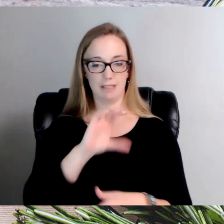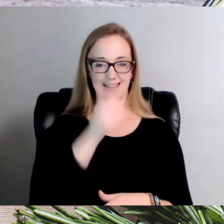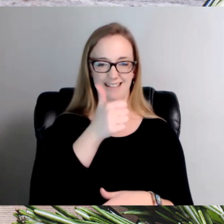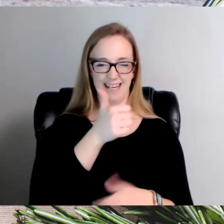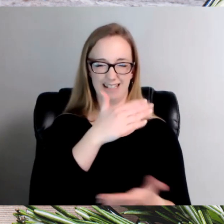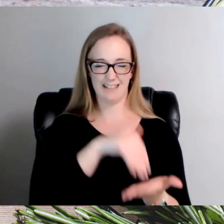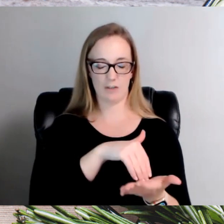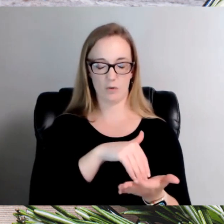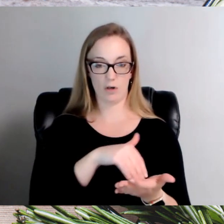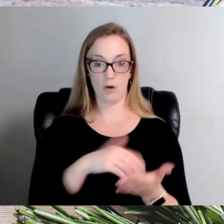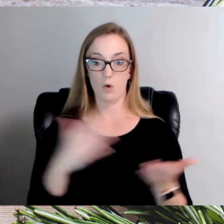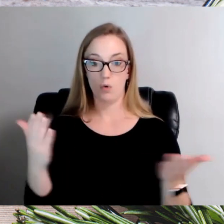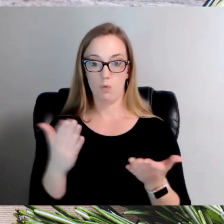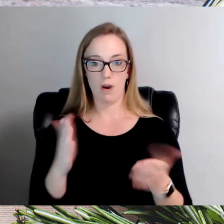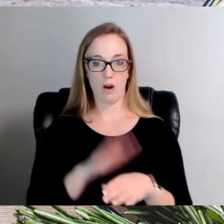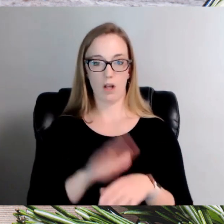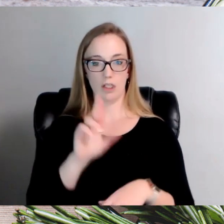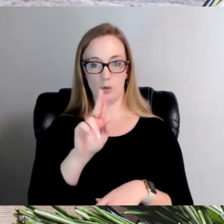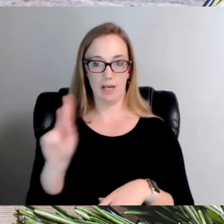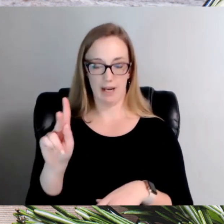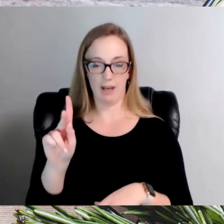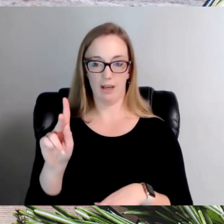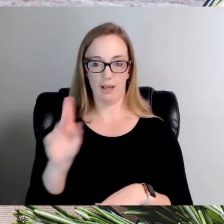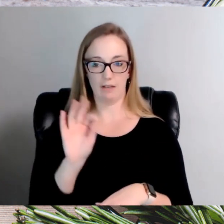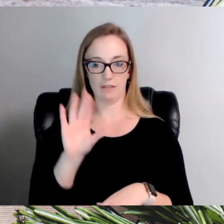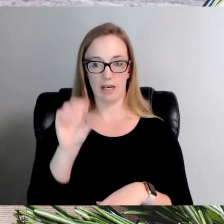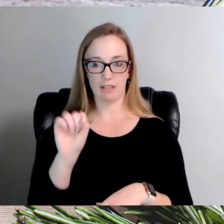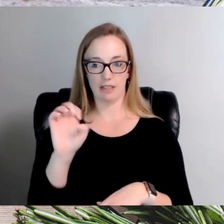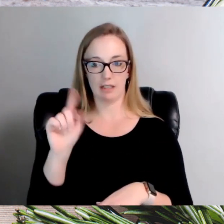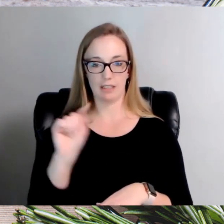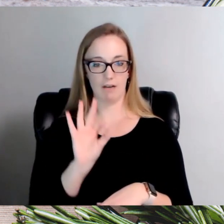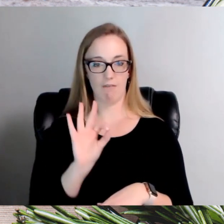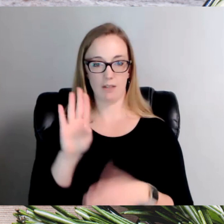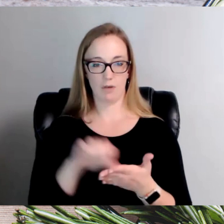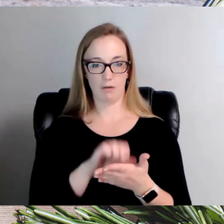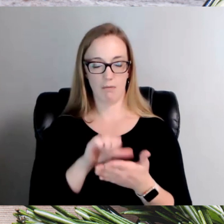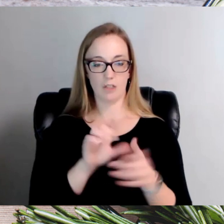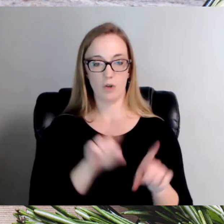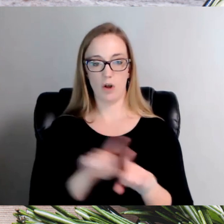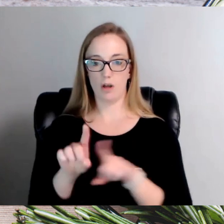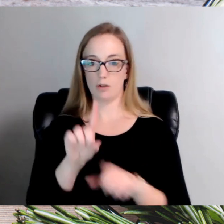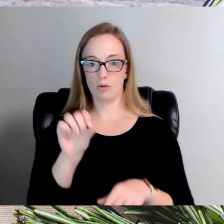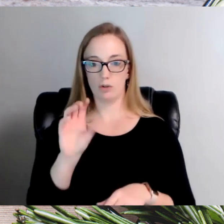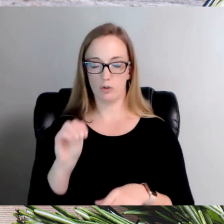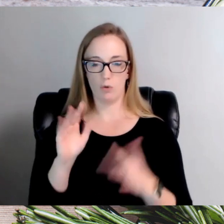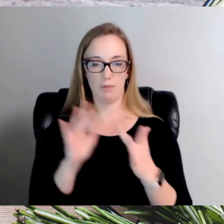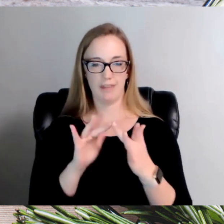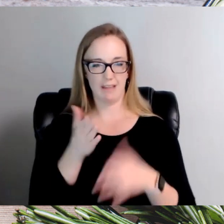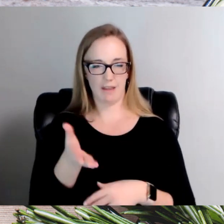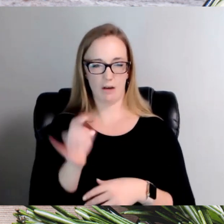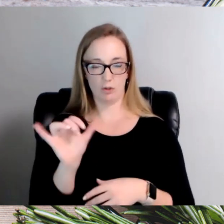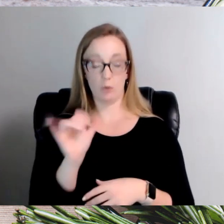And now we're ready to bake this for 25 to 30 minutes.